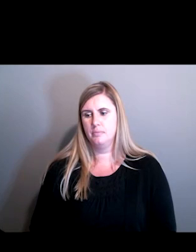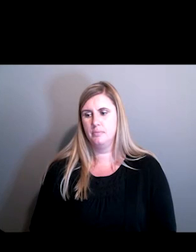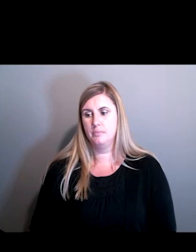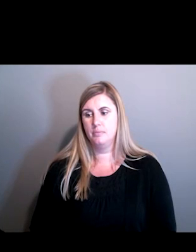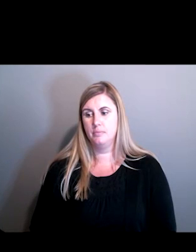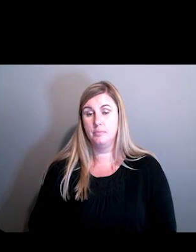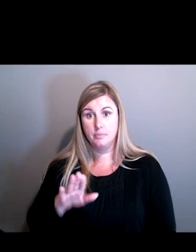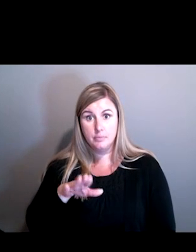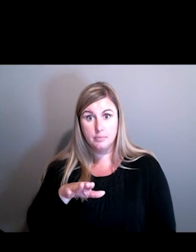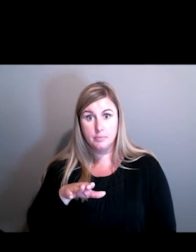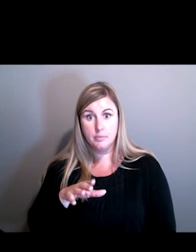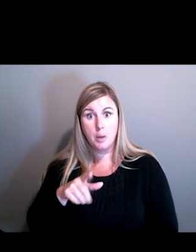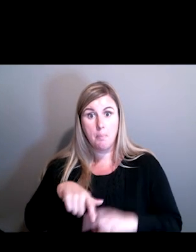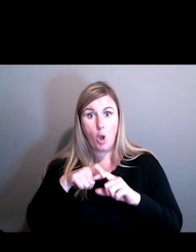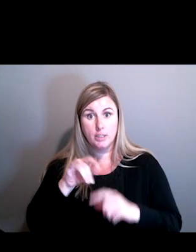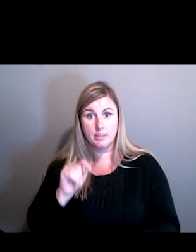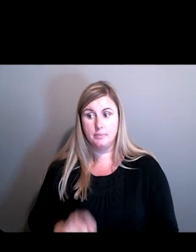Reedon, pause it.